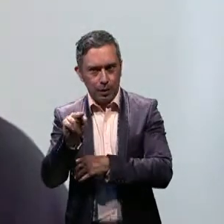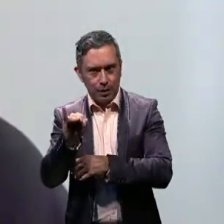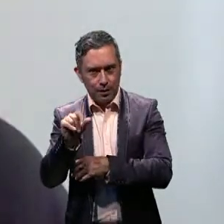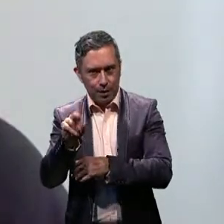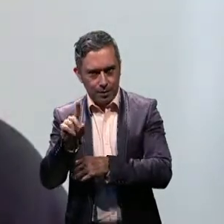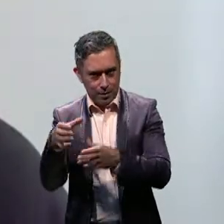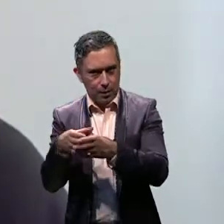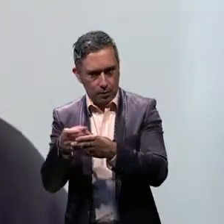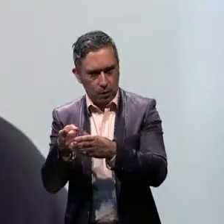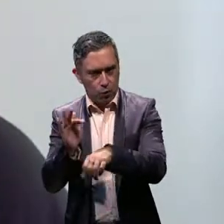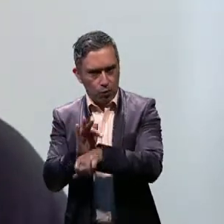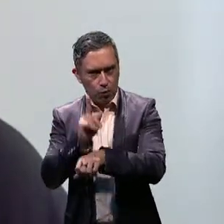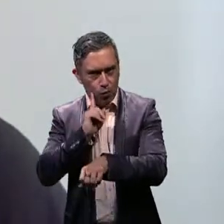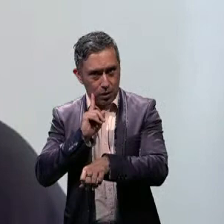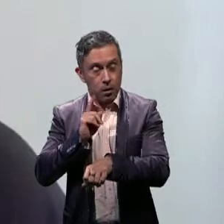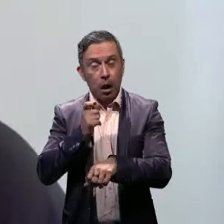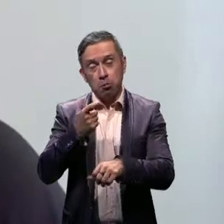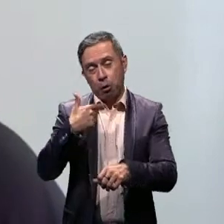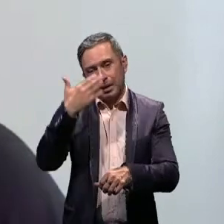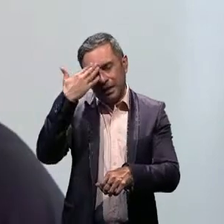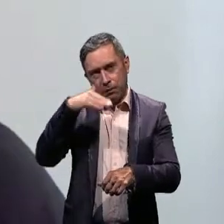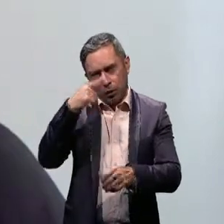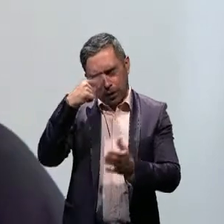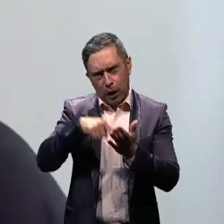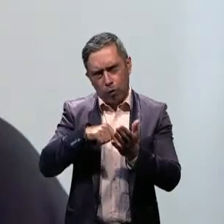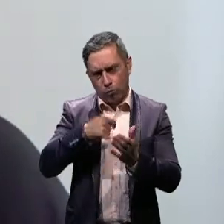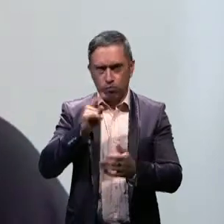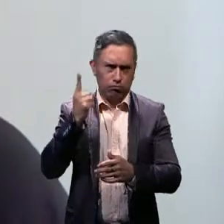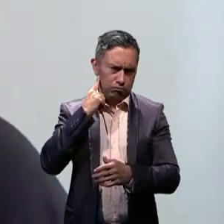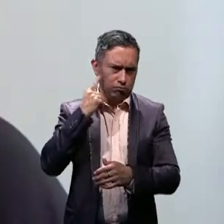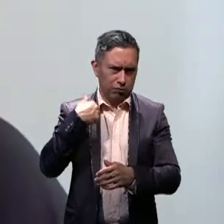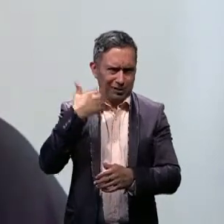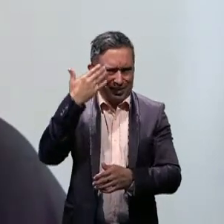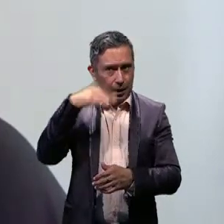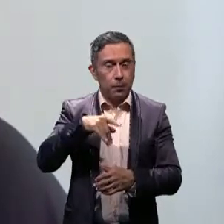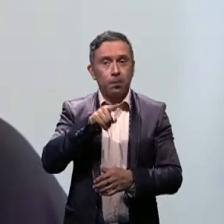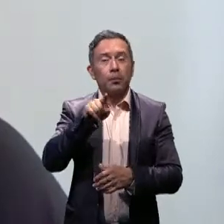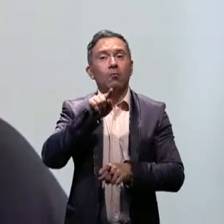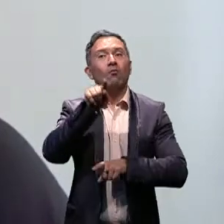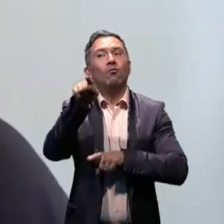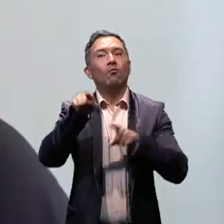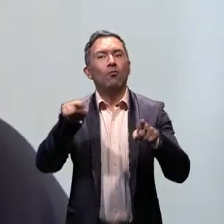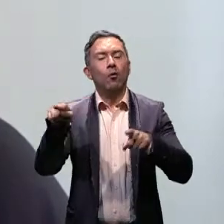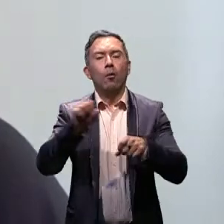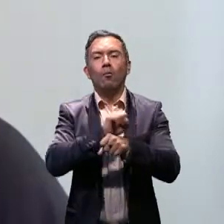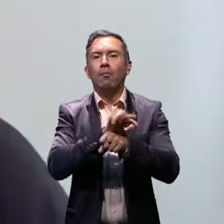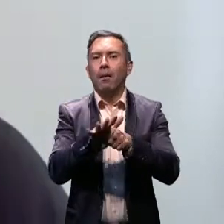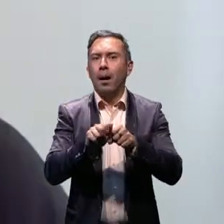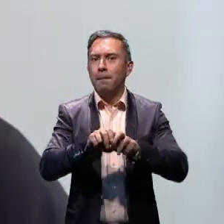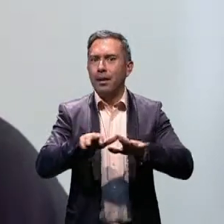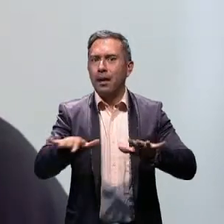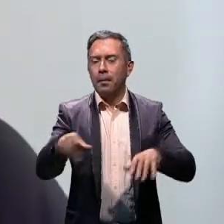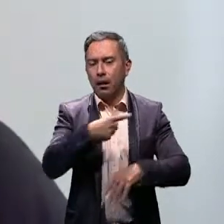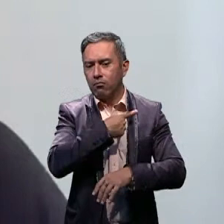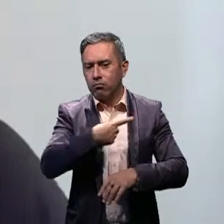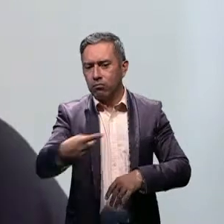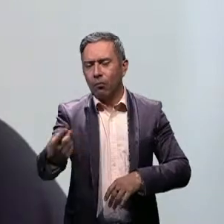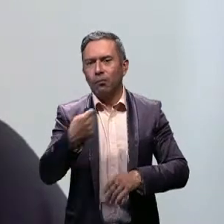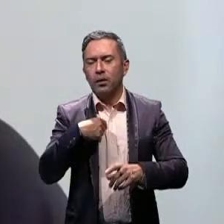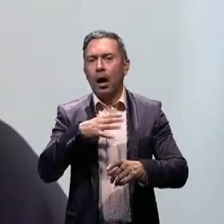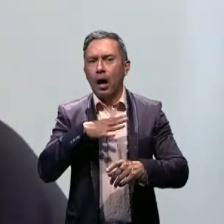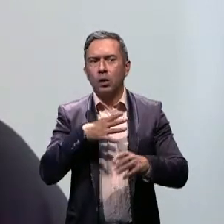organizations or unities. I know that all along this pandemic, we have continued deploying missions, and this is something that